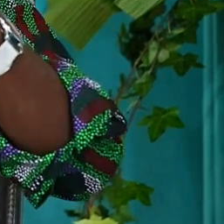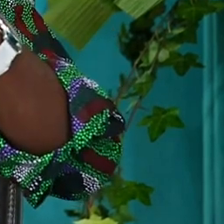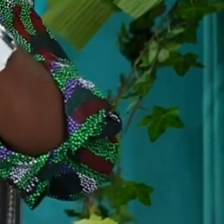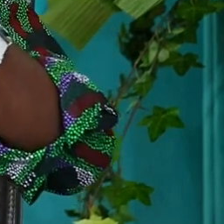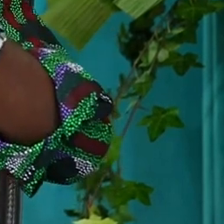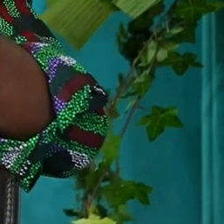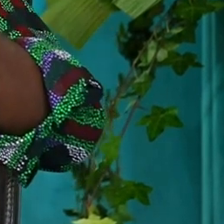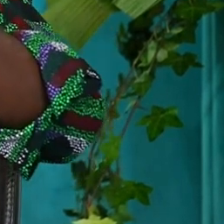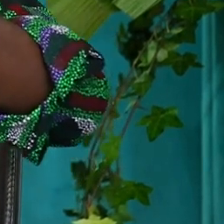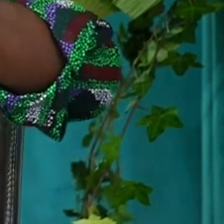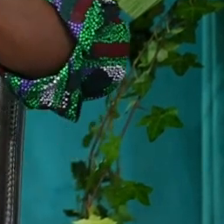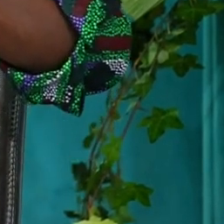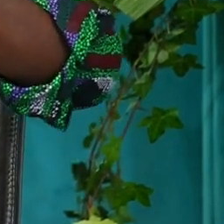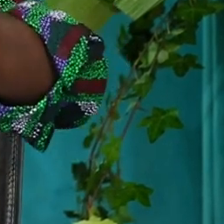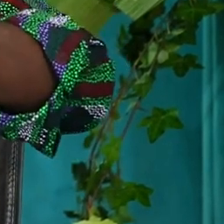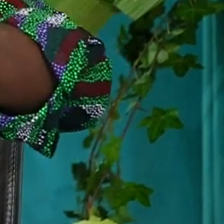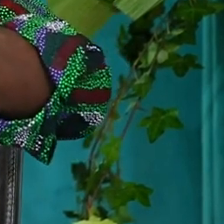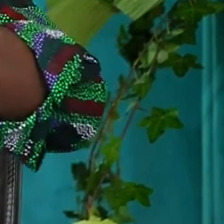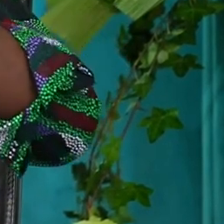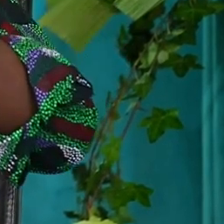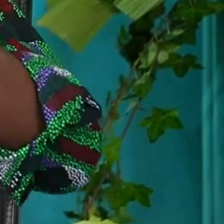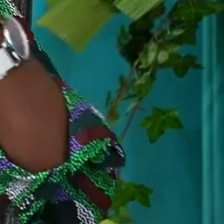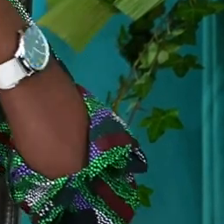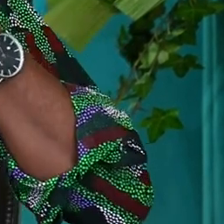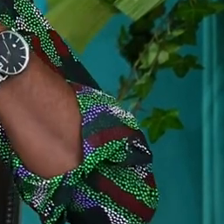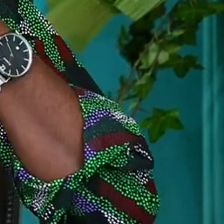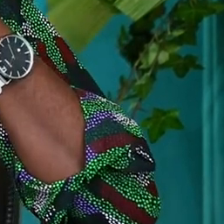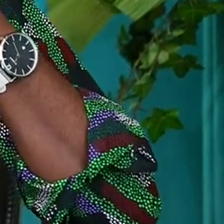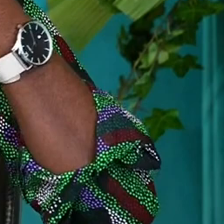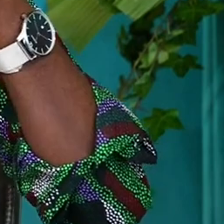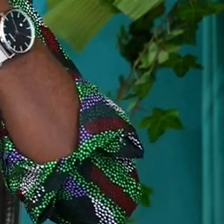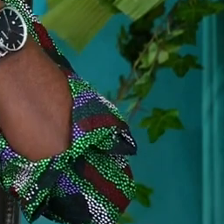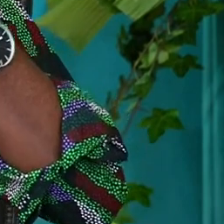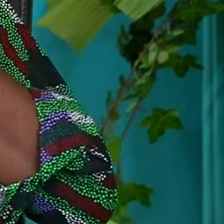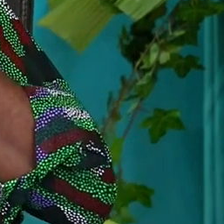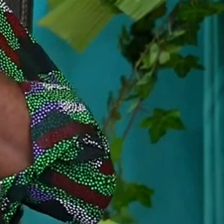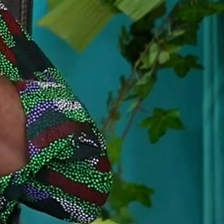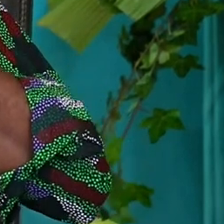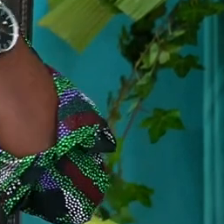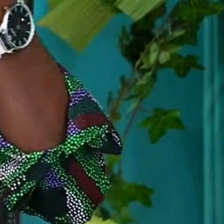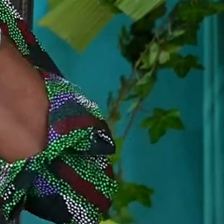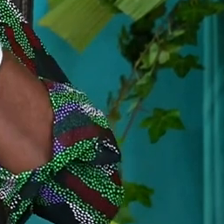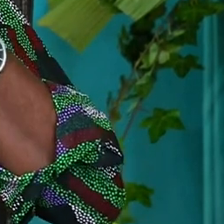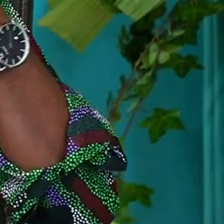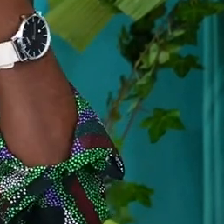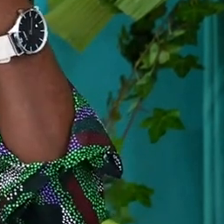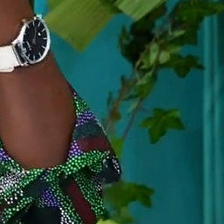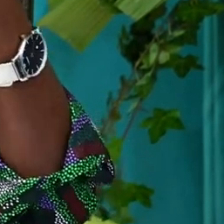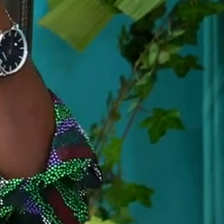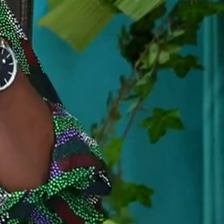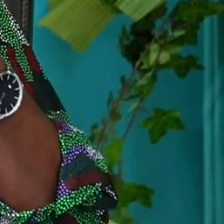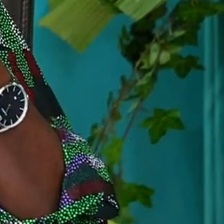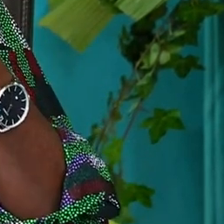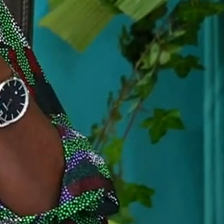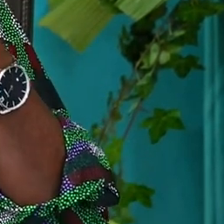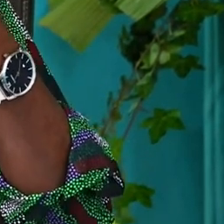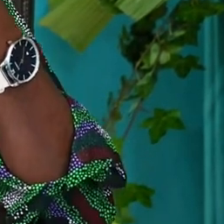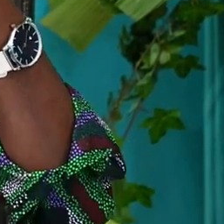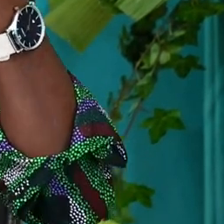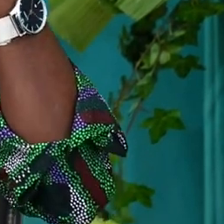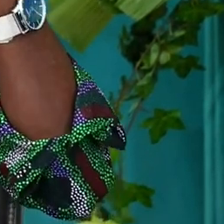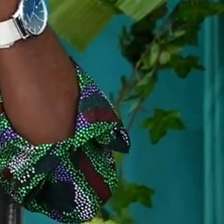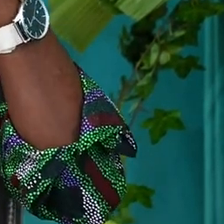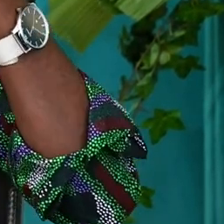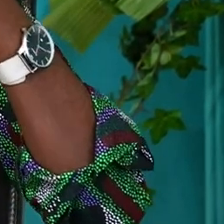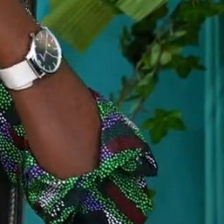sure that the only animals that mate are the animals that are mine. That is, I'm going to make sure